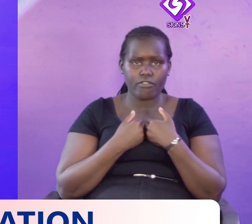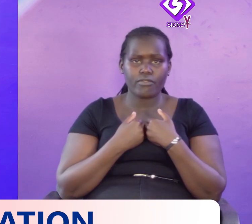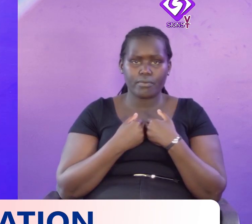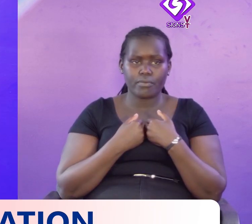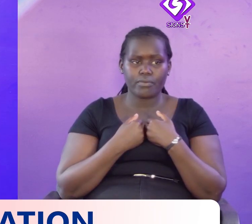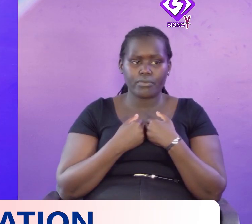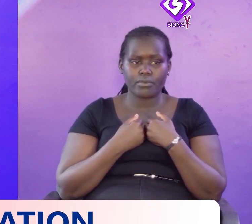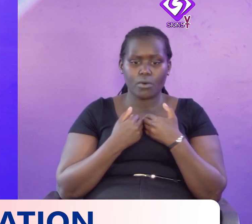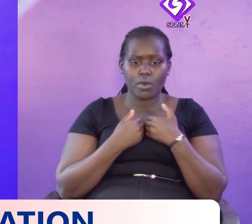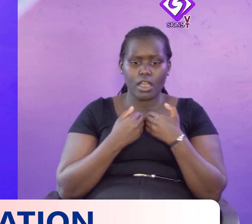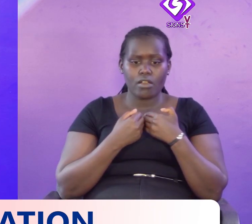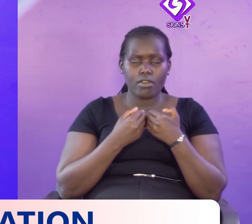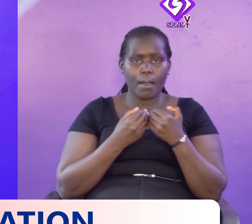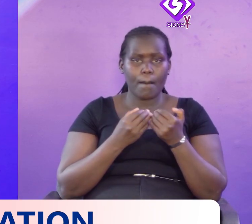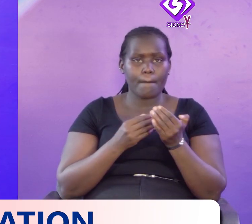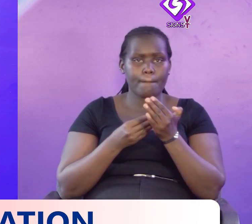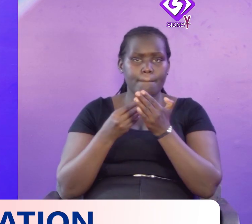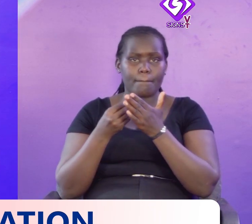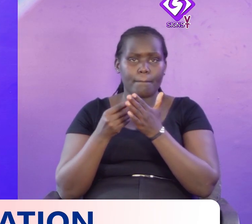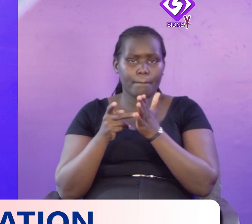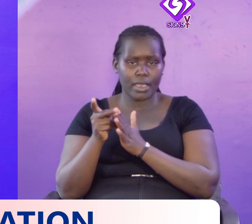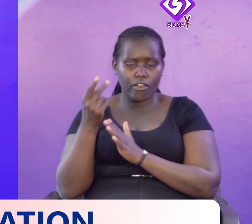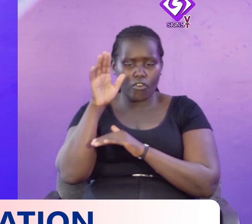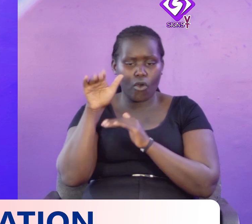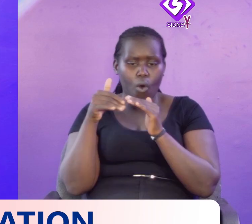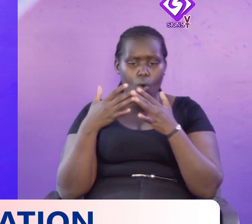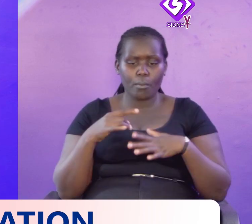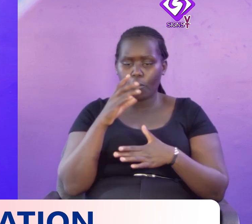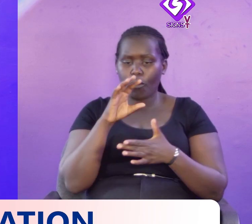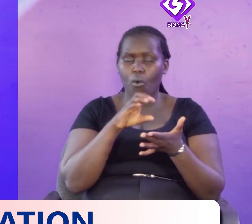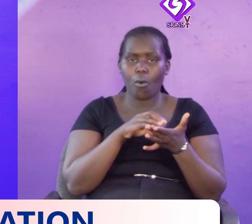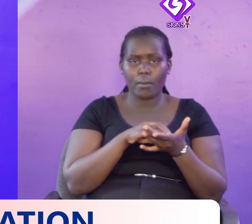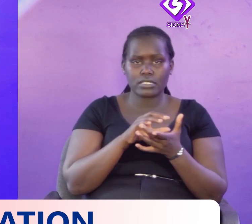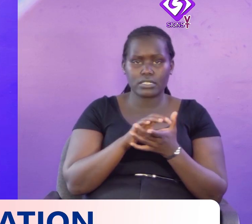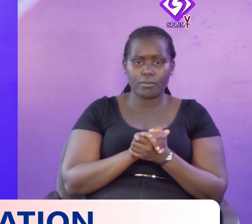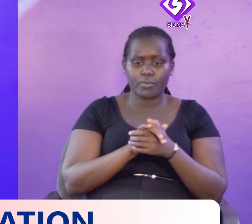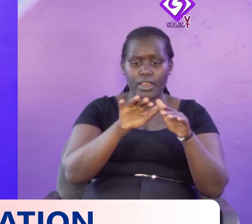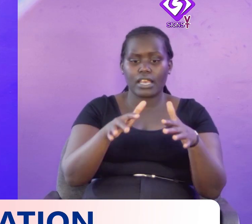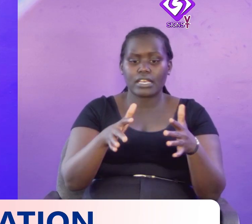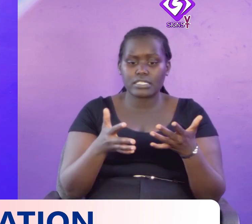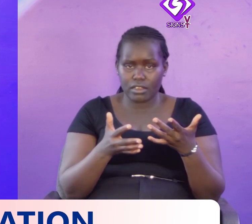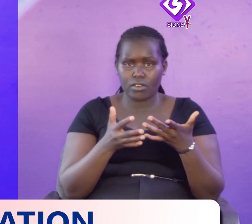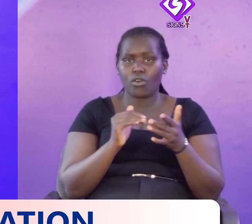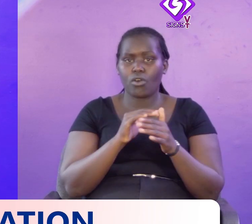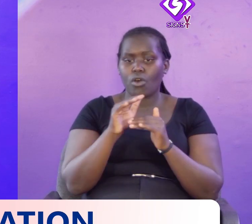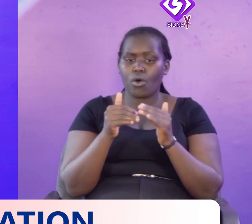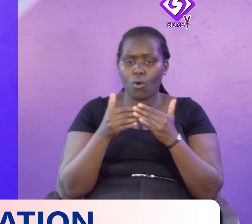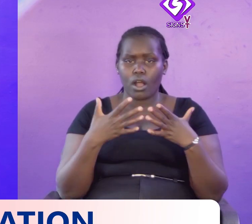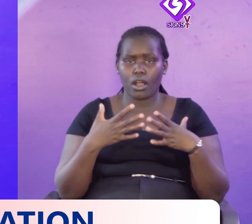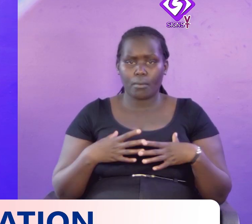is a prize for everyone who matters. Let me tell you. And there is a prize. It's like everyone is